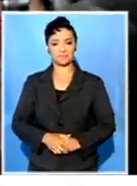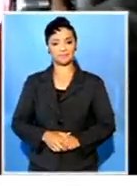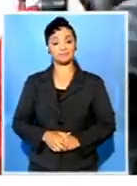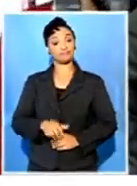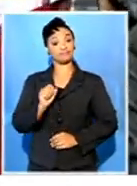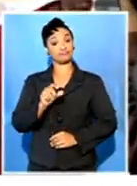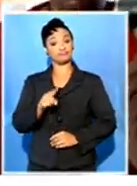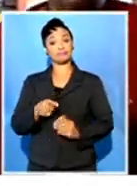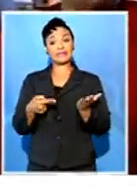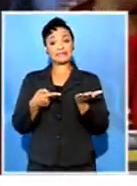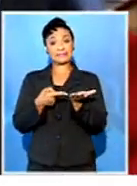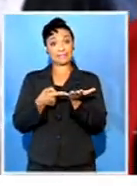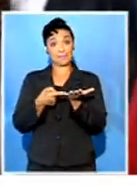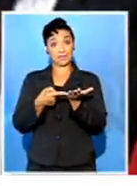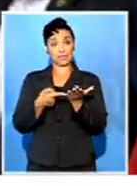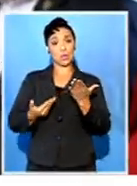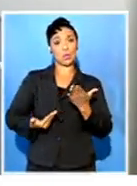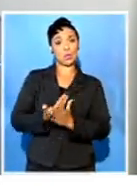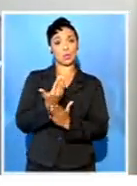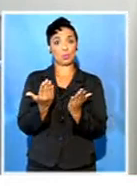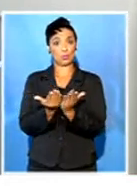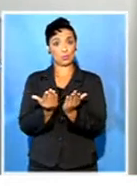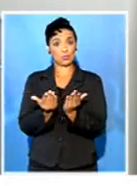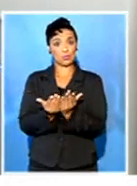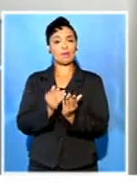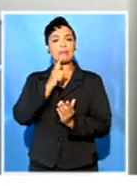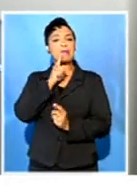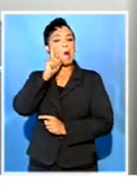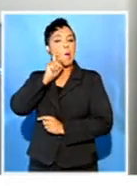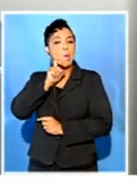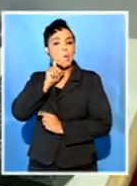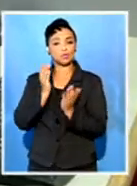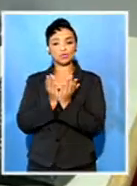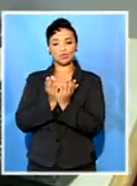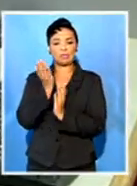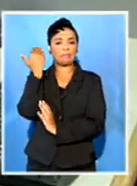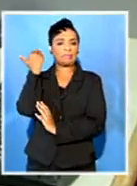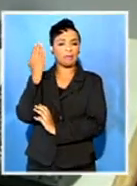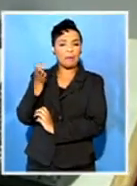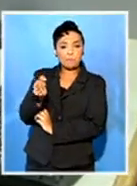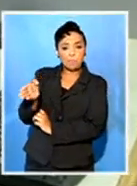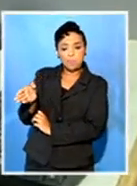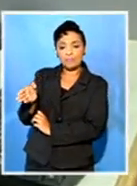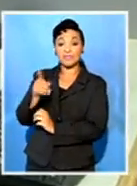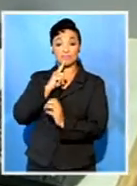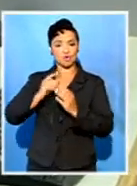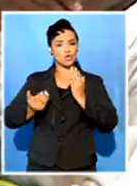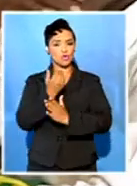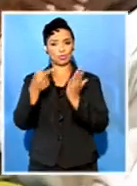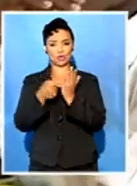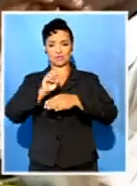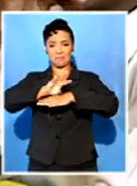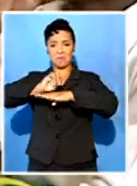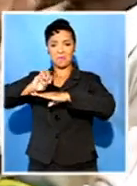unveiling a state-of-the-art multipurpose learning center in one of the oldest schools in the country. President Jacob Zuma